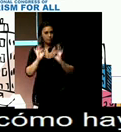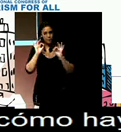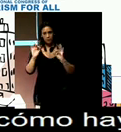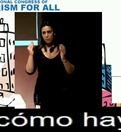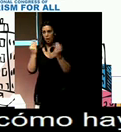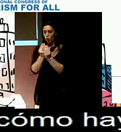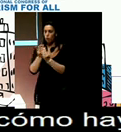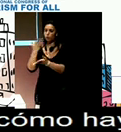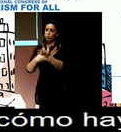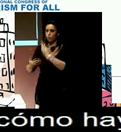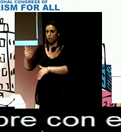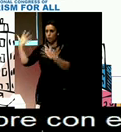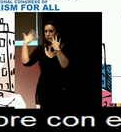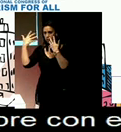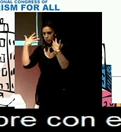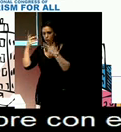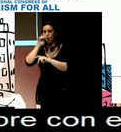We have always been advised